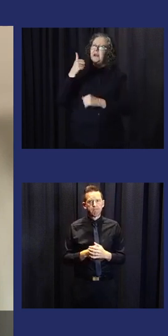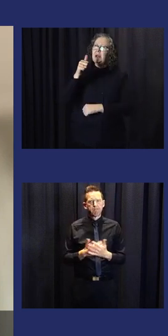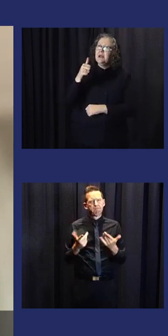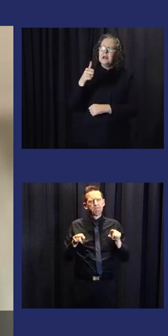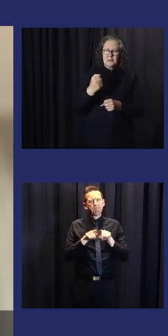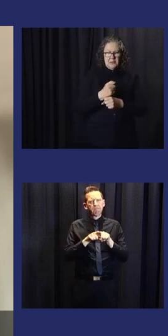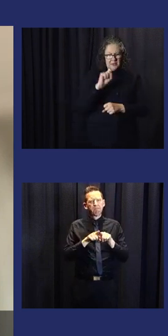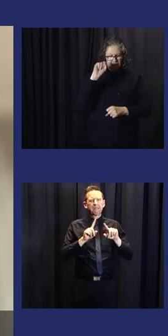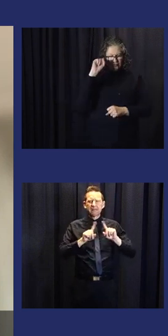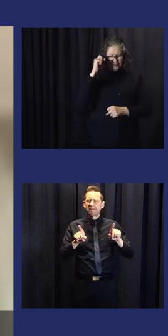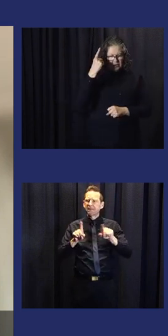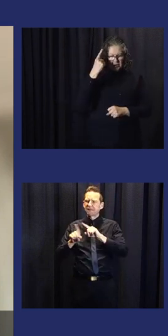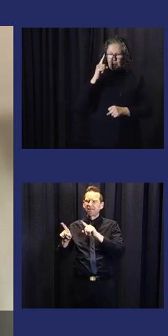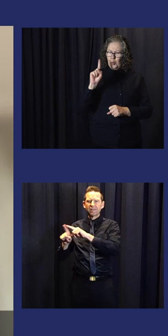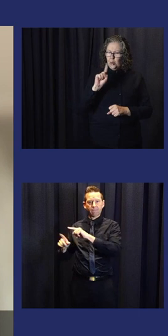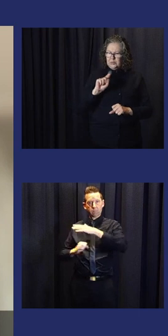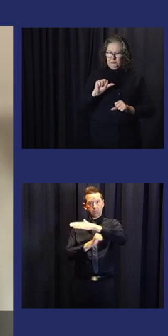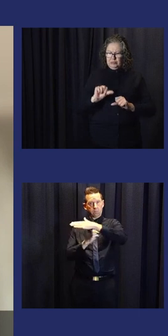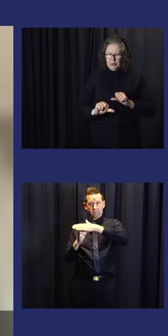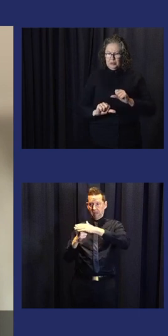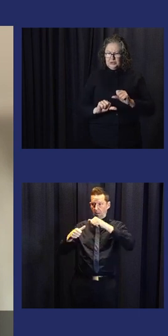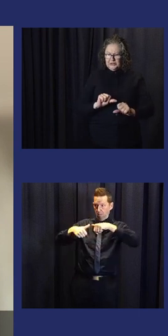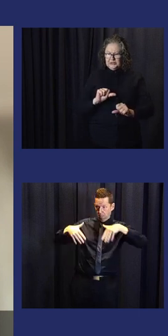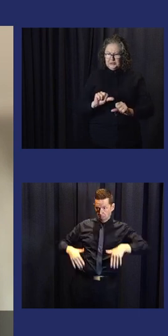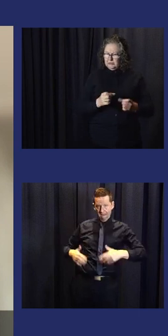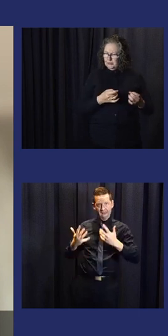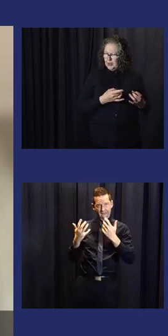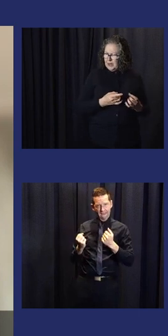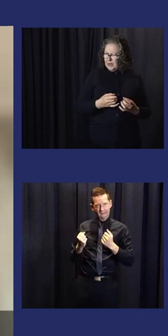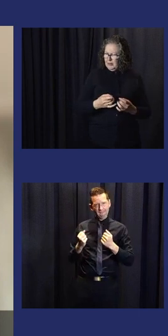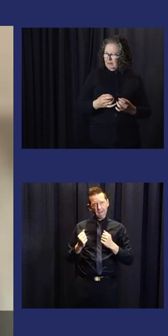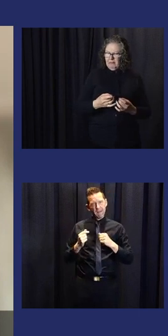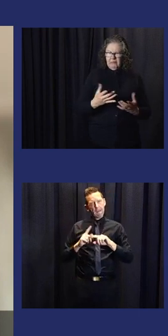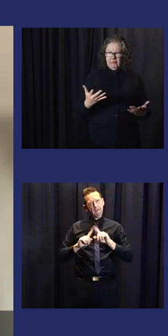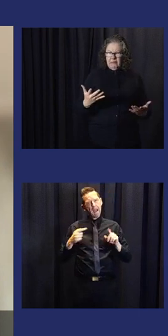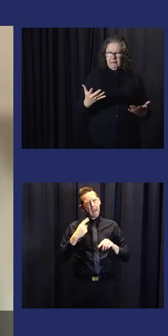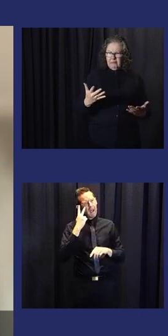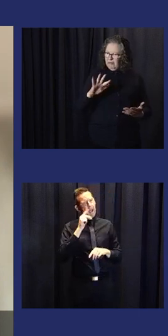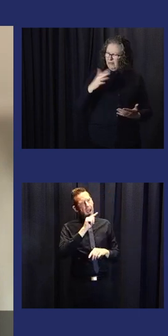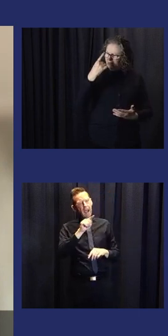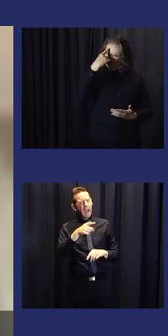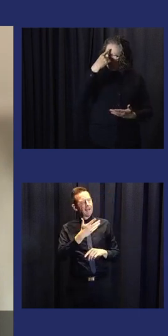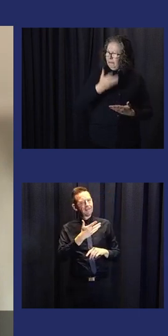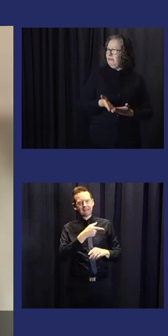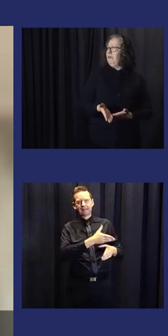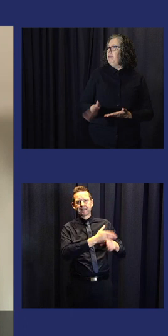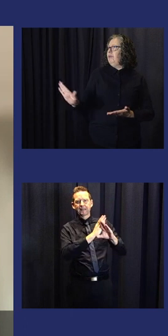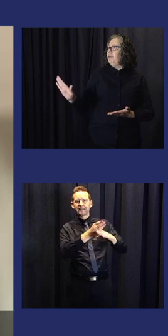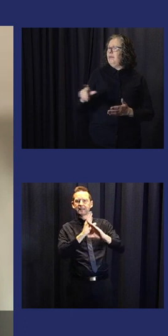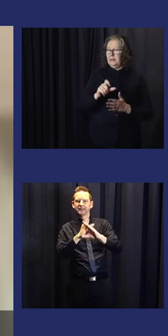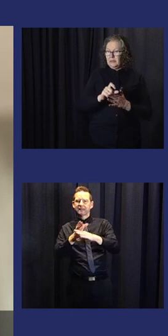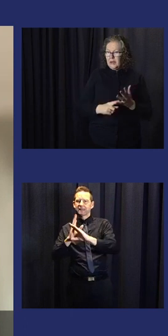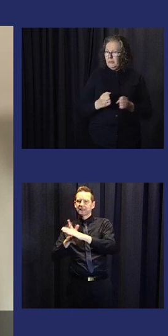mechanisms and the infrastructure that are in place that exclude people with disability and isolate people